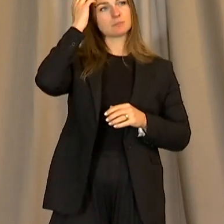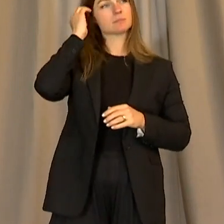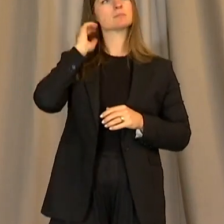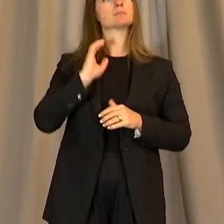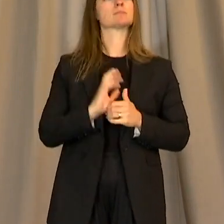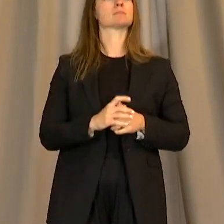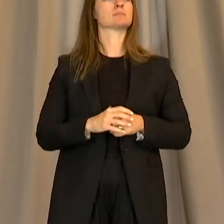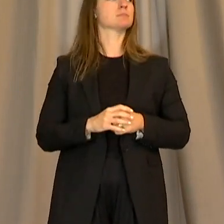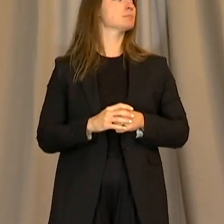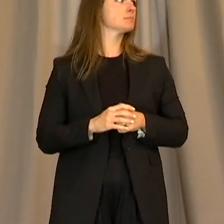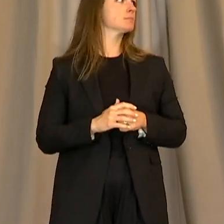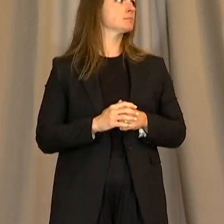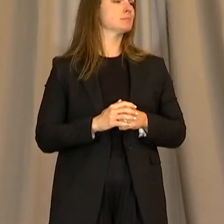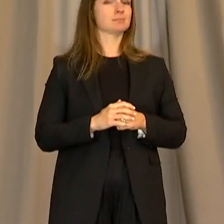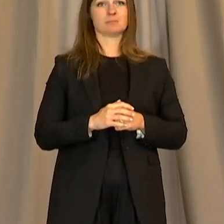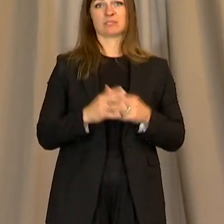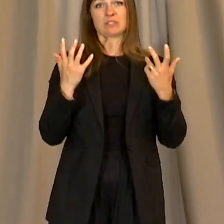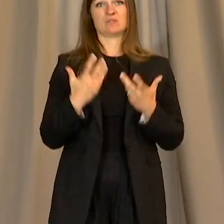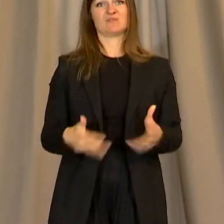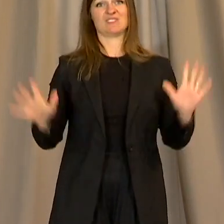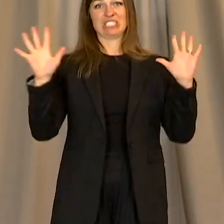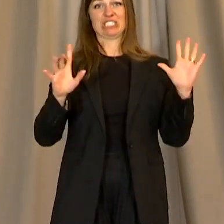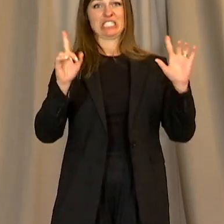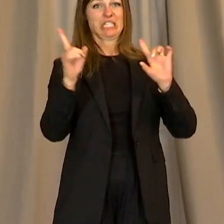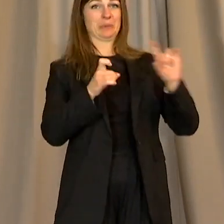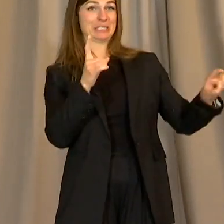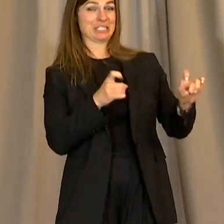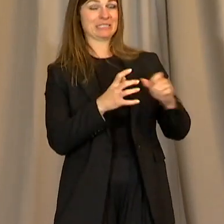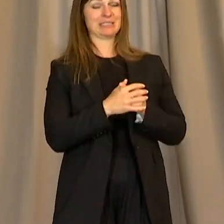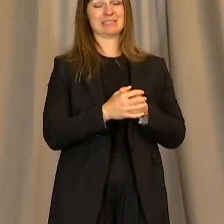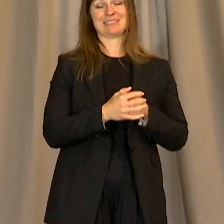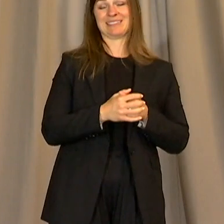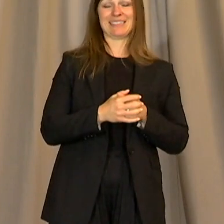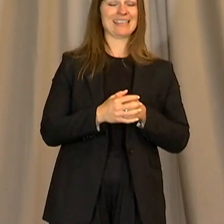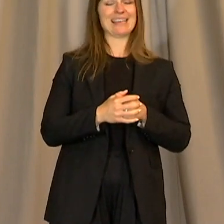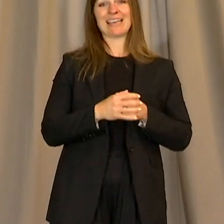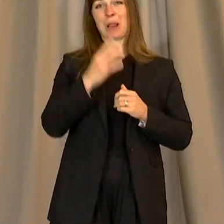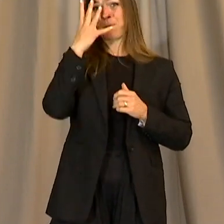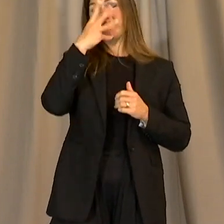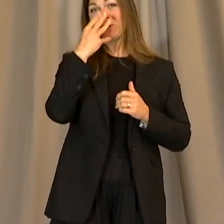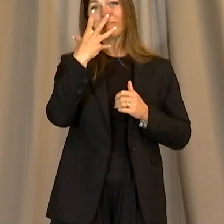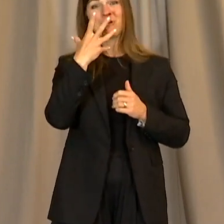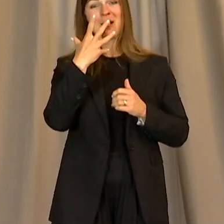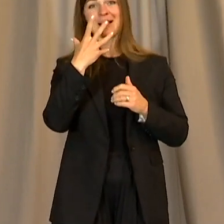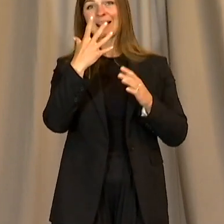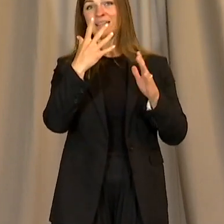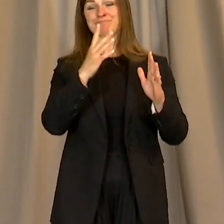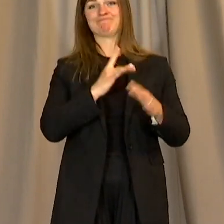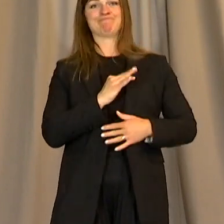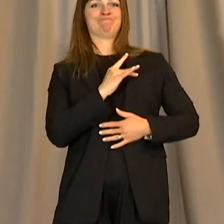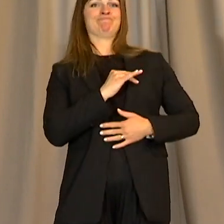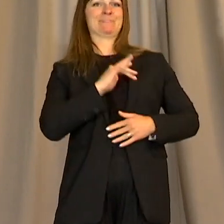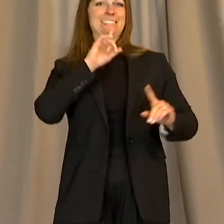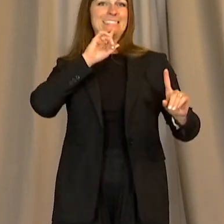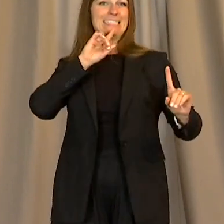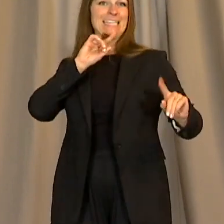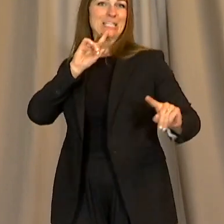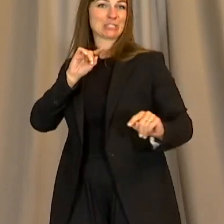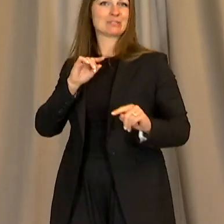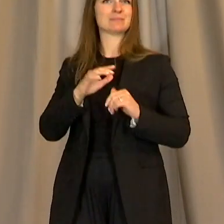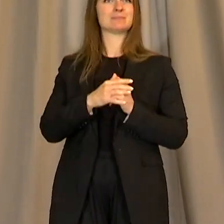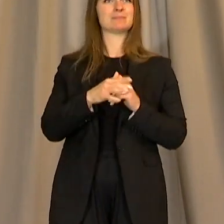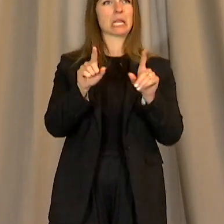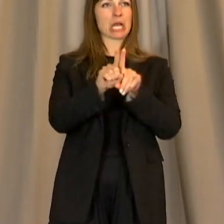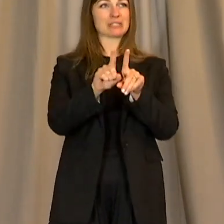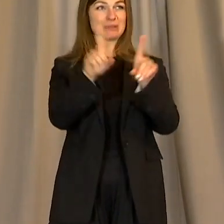Those were our questions and our beautiful and eloquent responses from our panelists, but we also know that you may